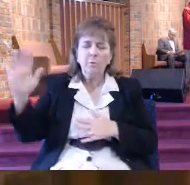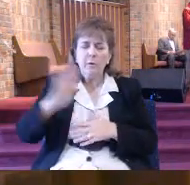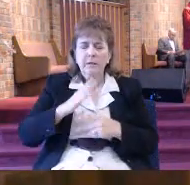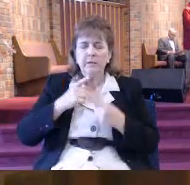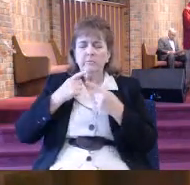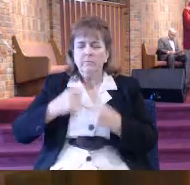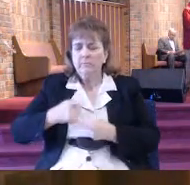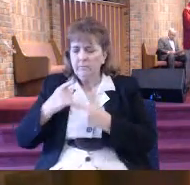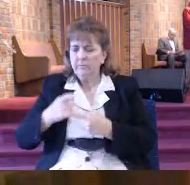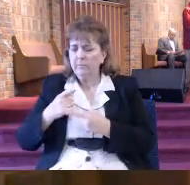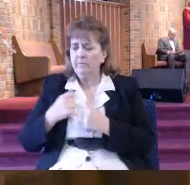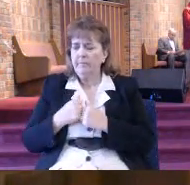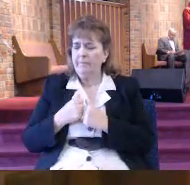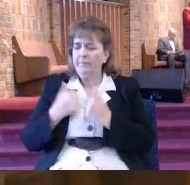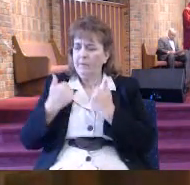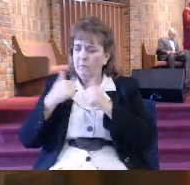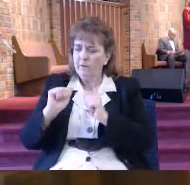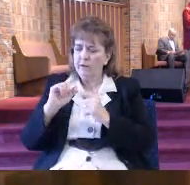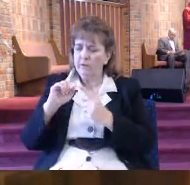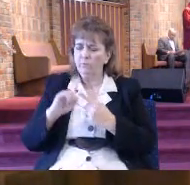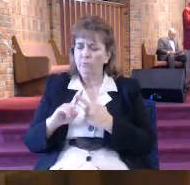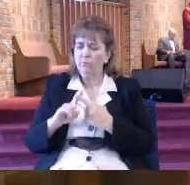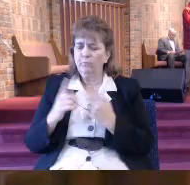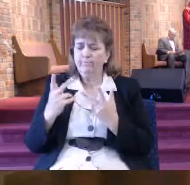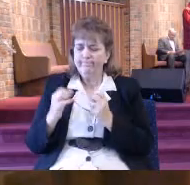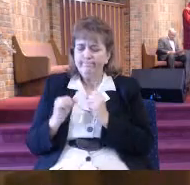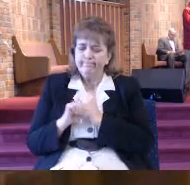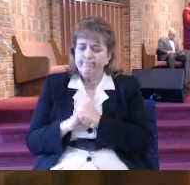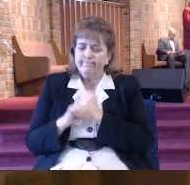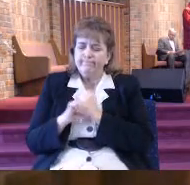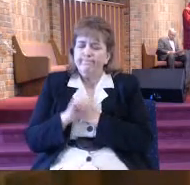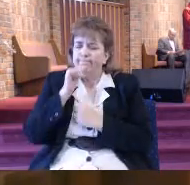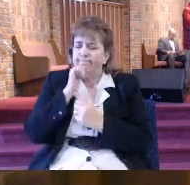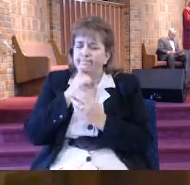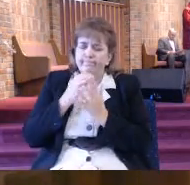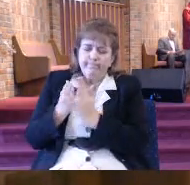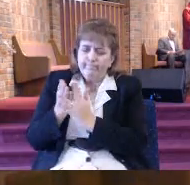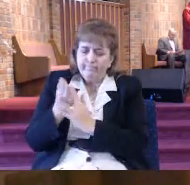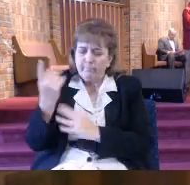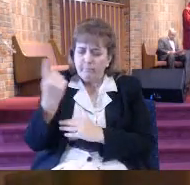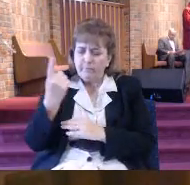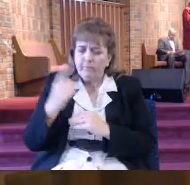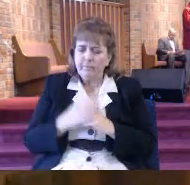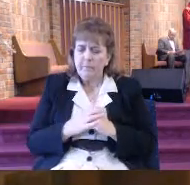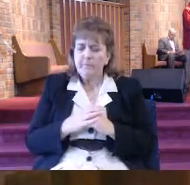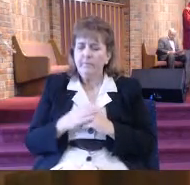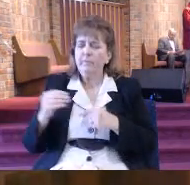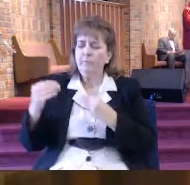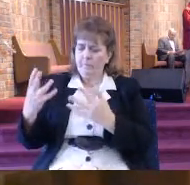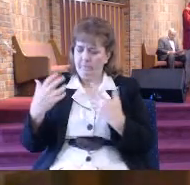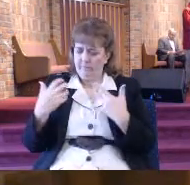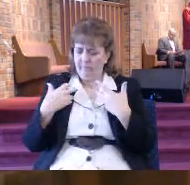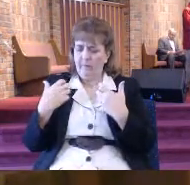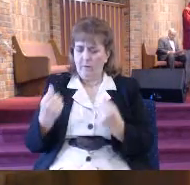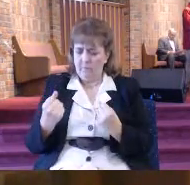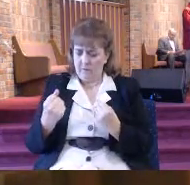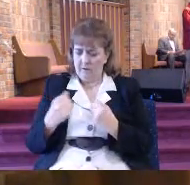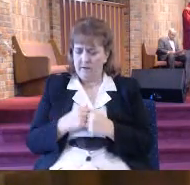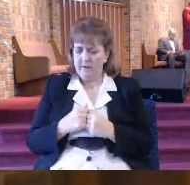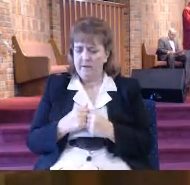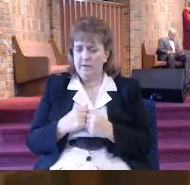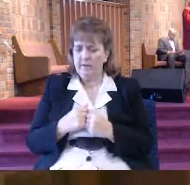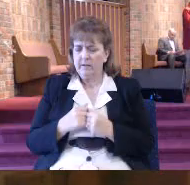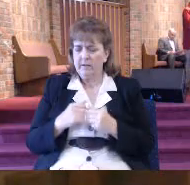to overcome something. We pray that you will strengthen them, be with them as they struggle with